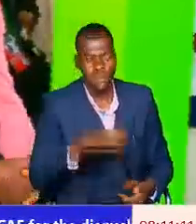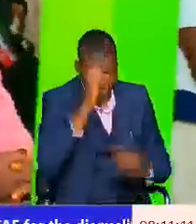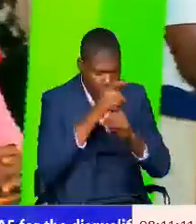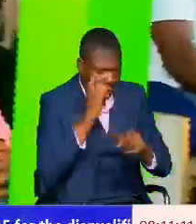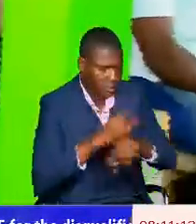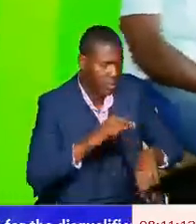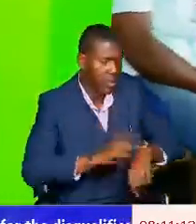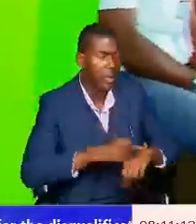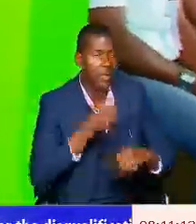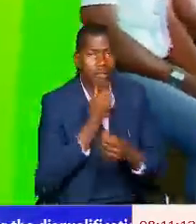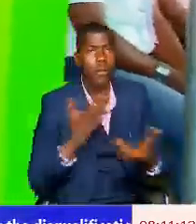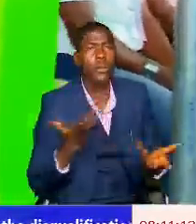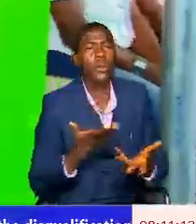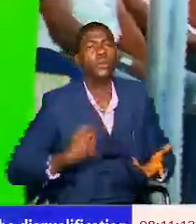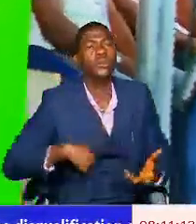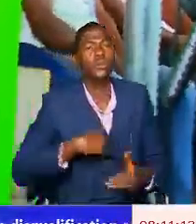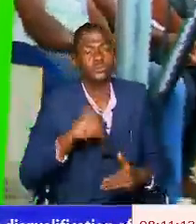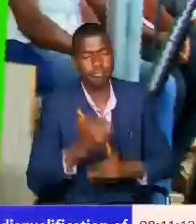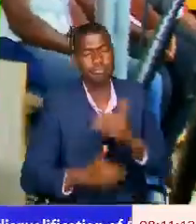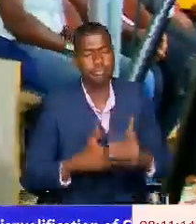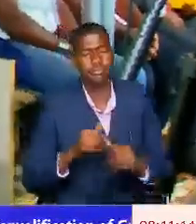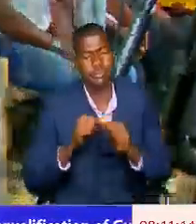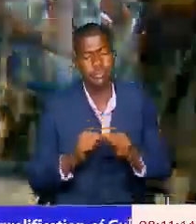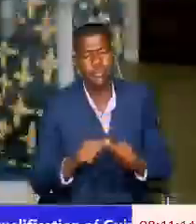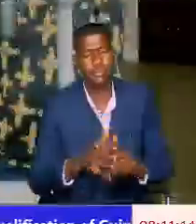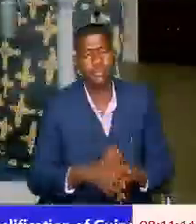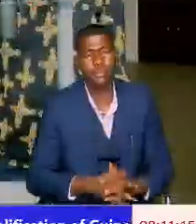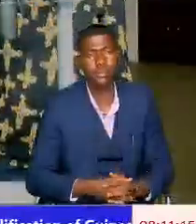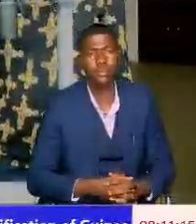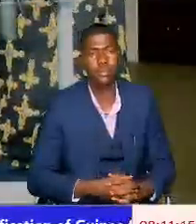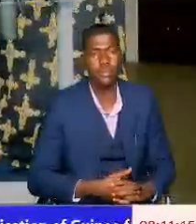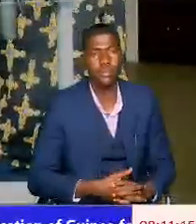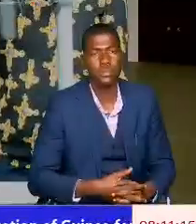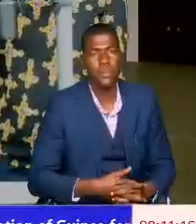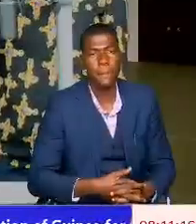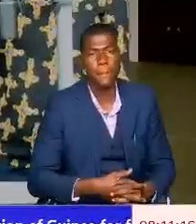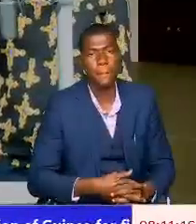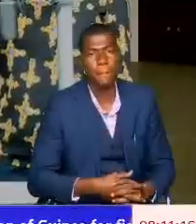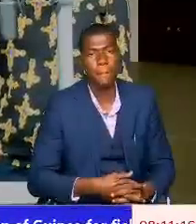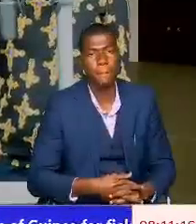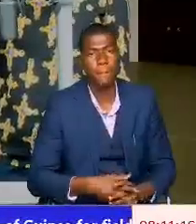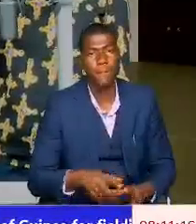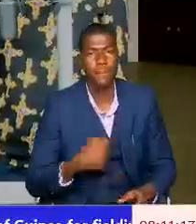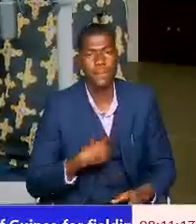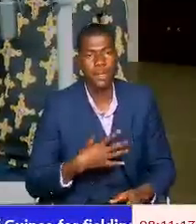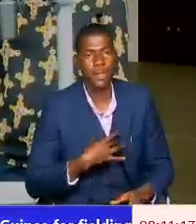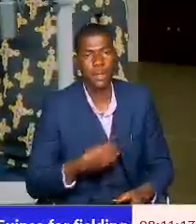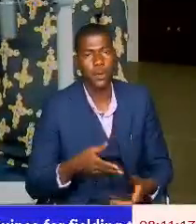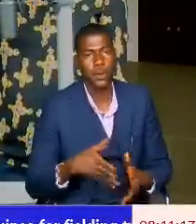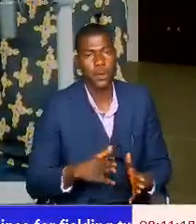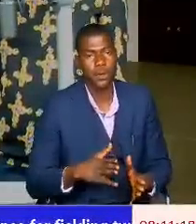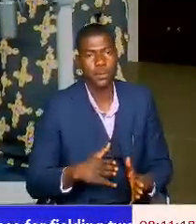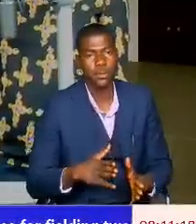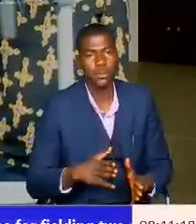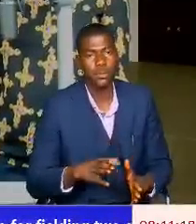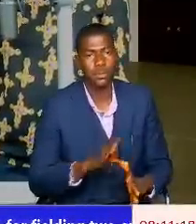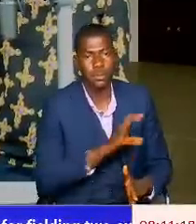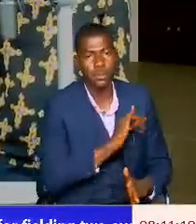down and I say, time down, they give us signal. Signal to do it and signal make we continue to deliver, not they go. I like the way Consultant Ike vibrate.